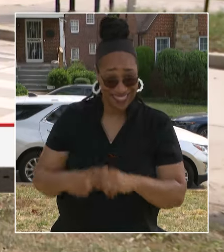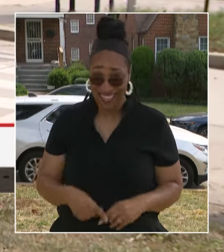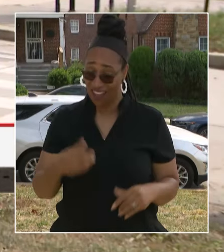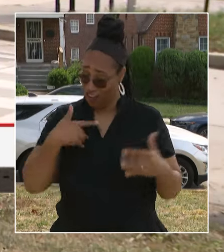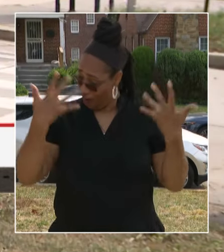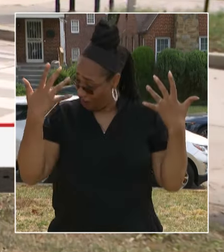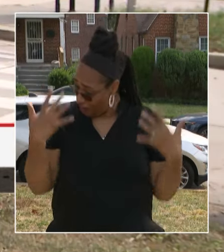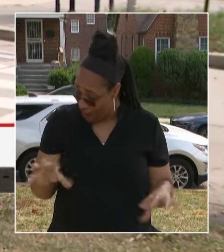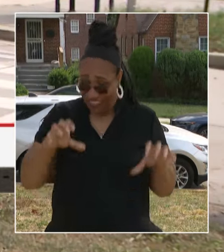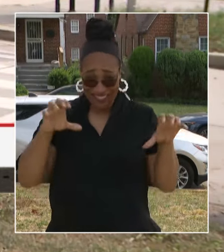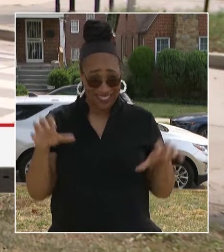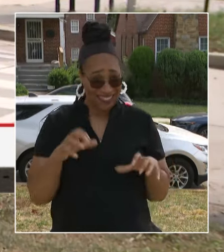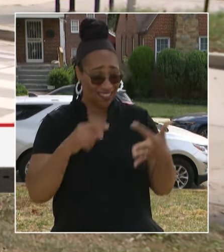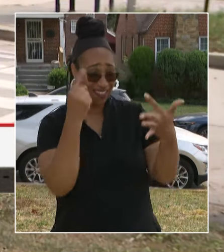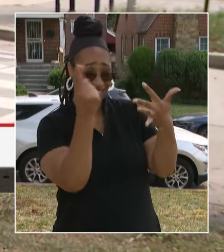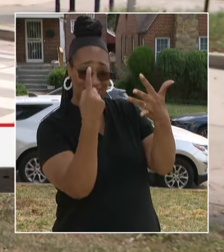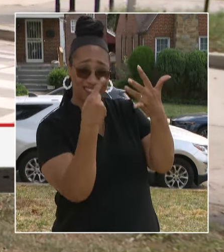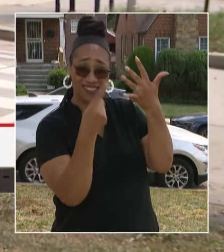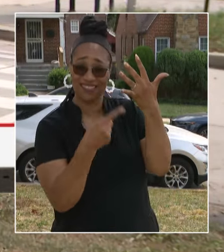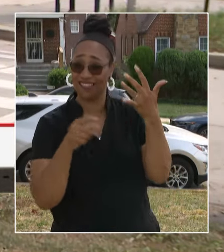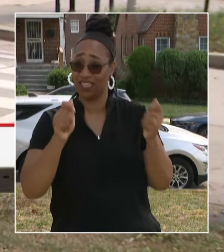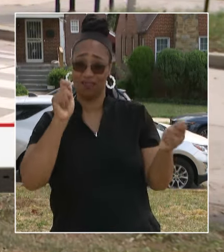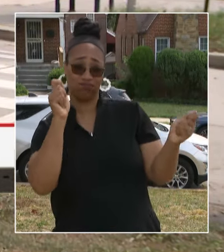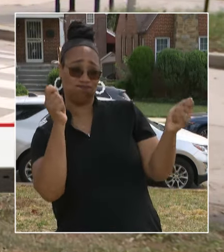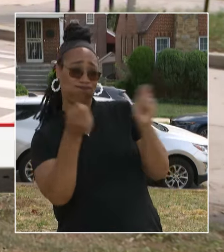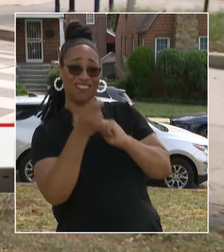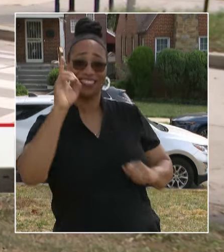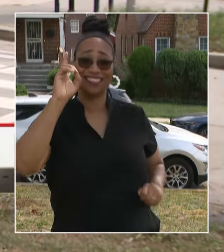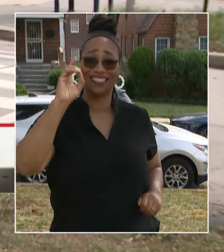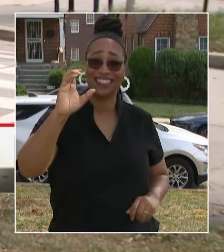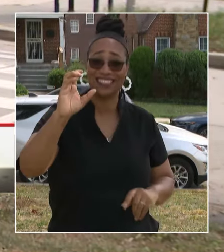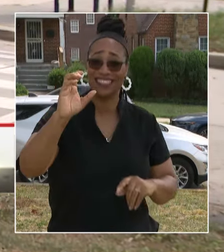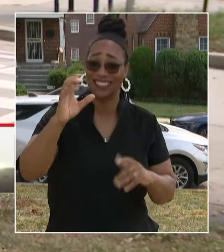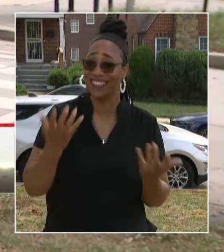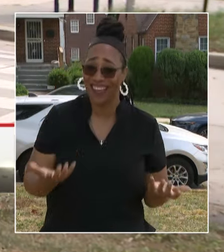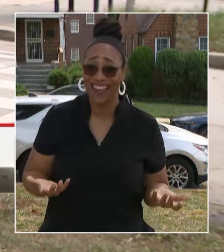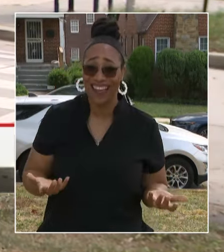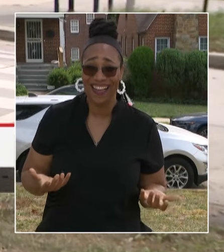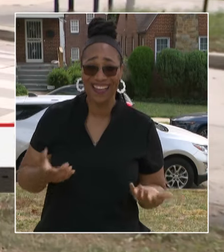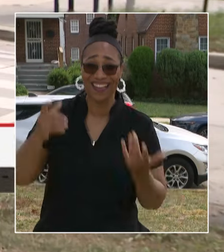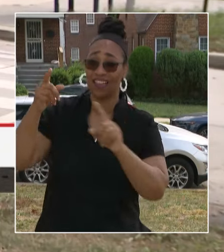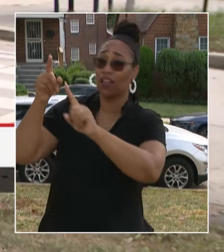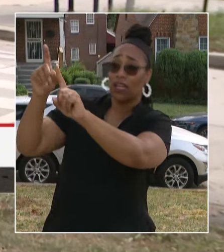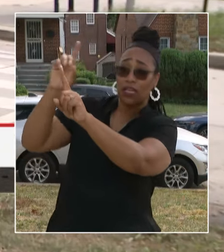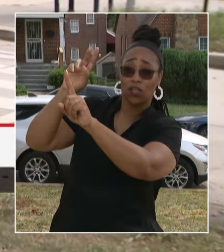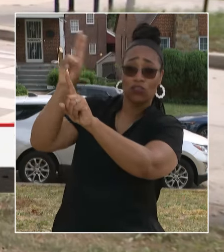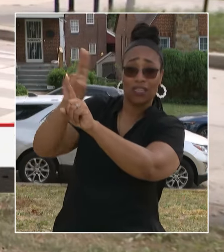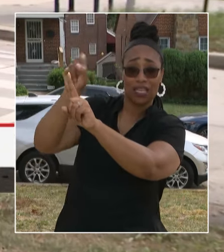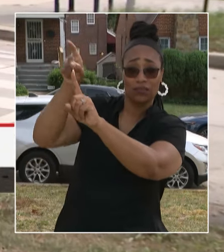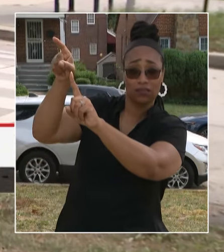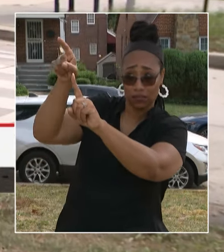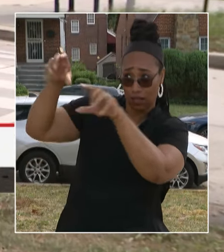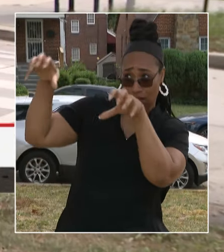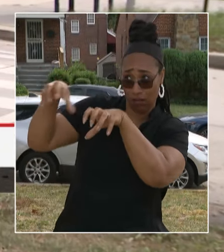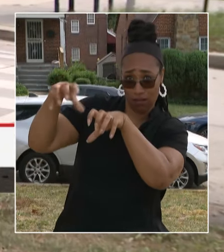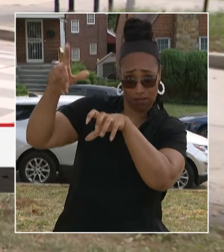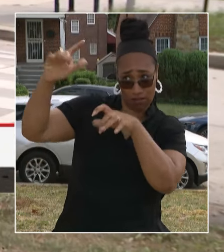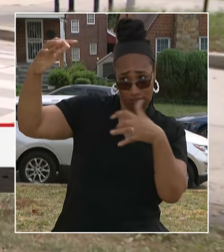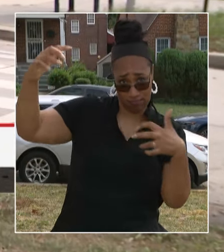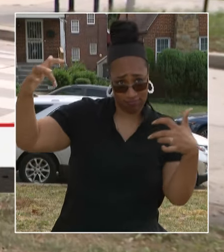And now it's time for the nation to do the work. And we have a job, a Black job, if you will,